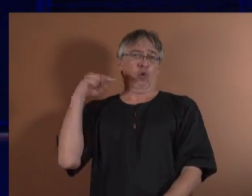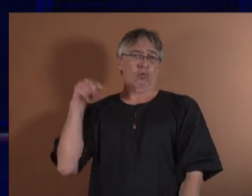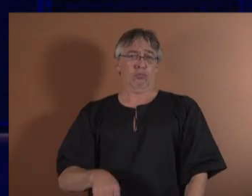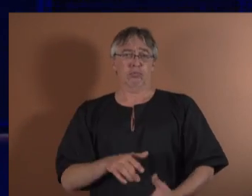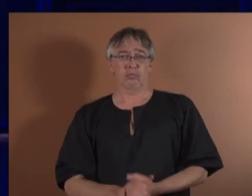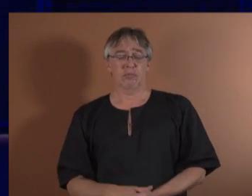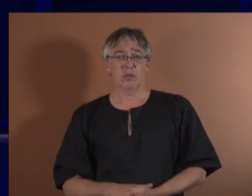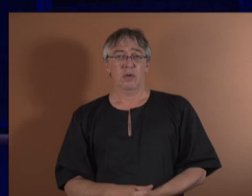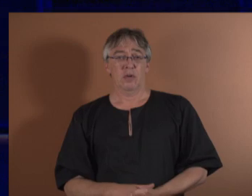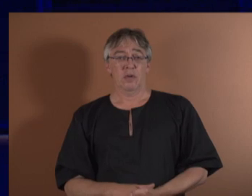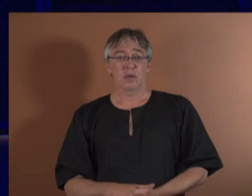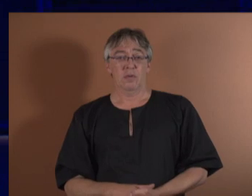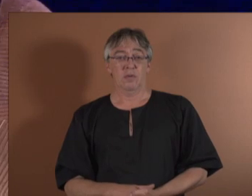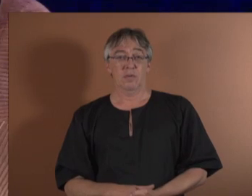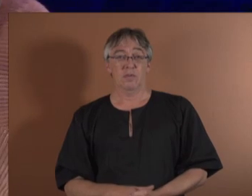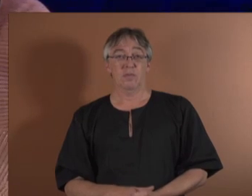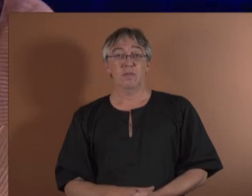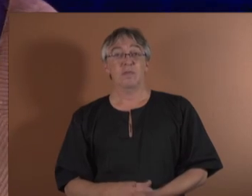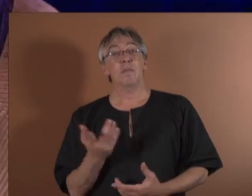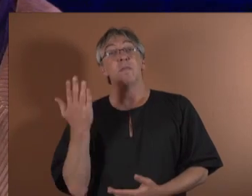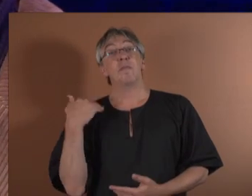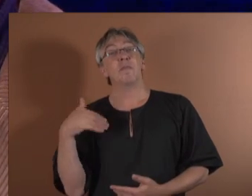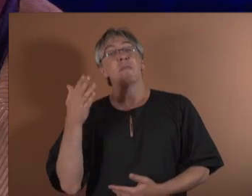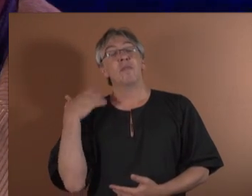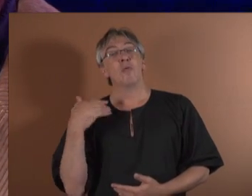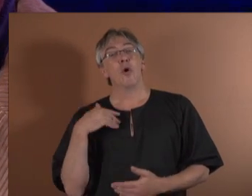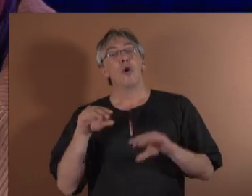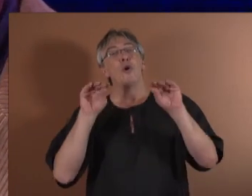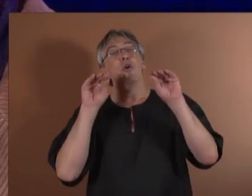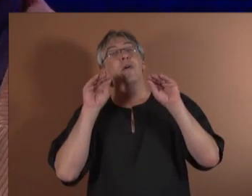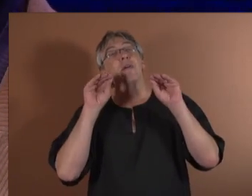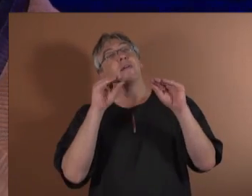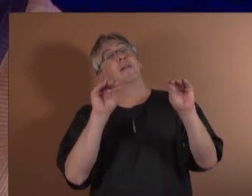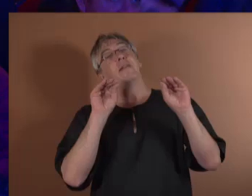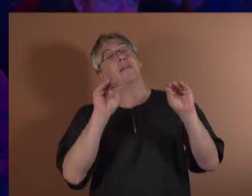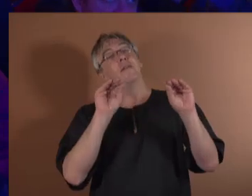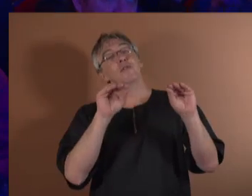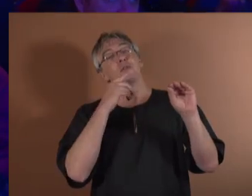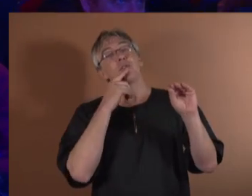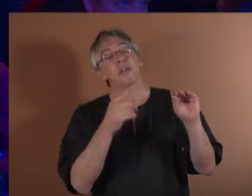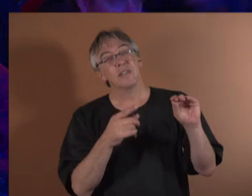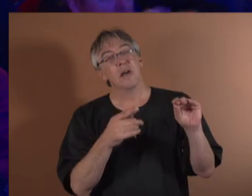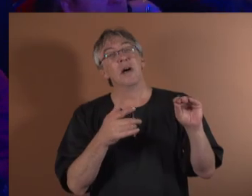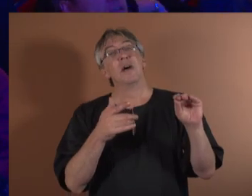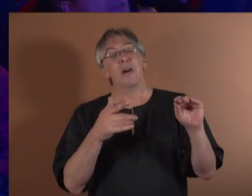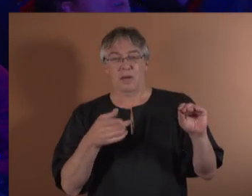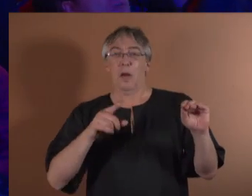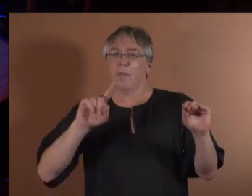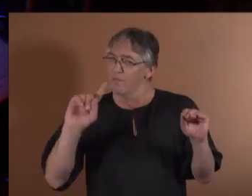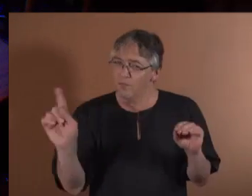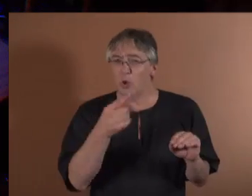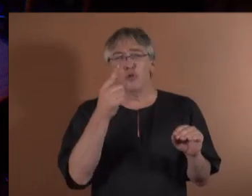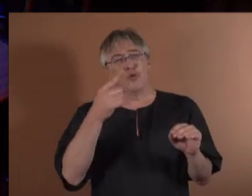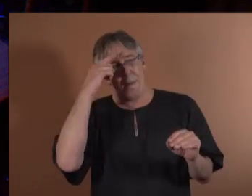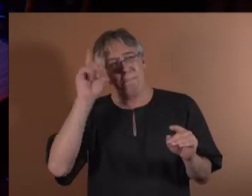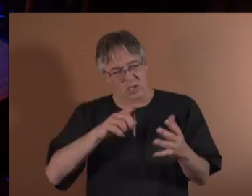paper, she taught us the first thing we had to do was we had to write an outline. And the way you do that is title at the top with major headings,